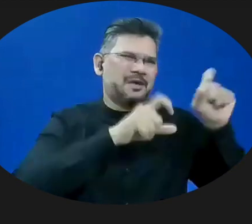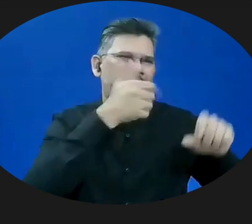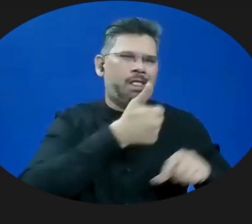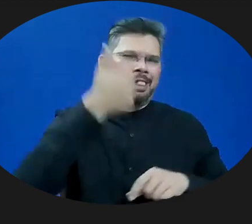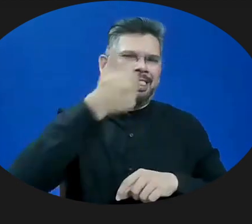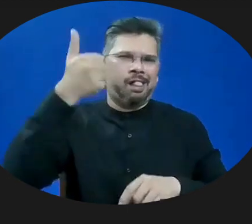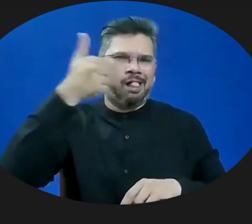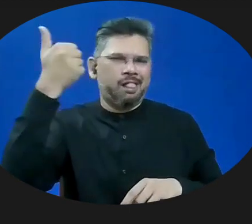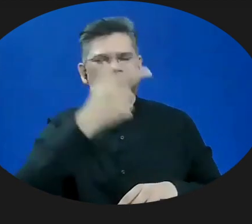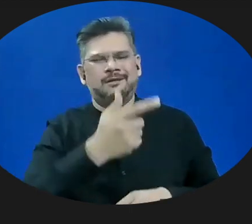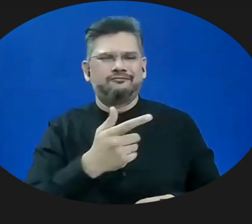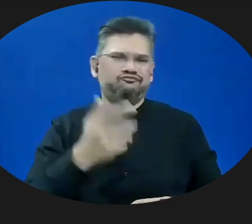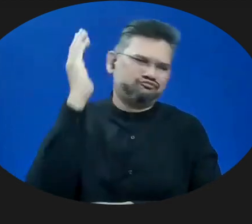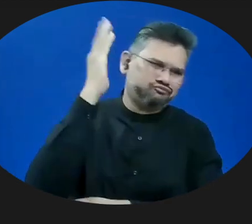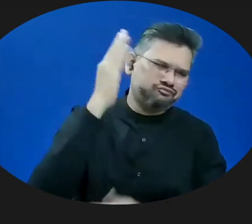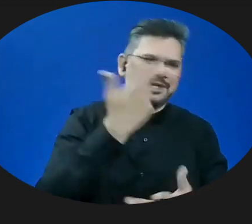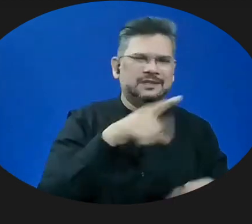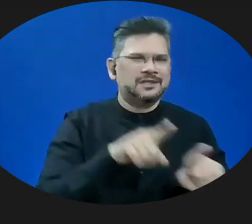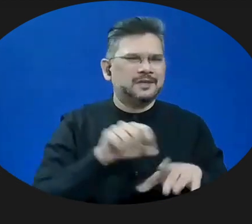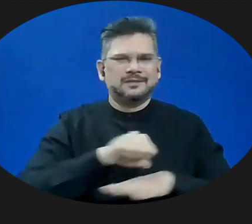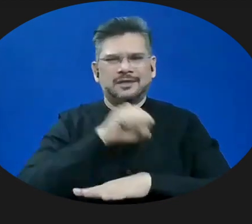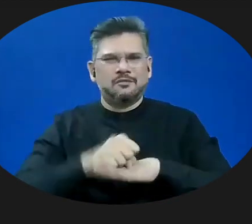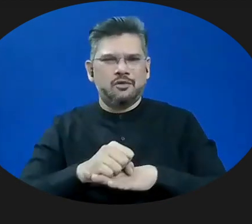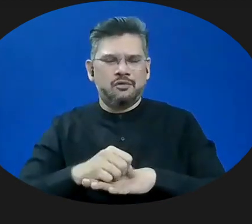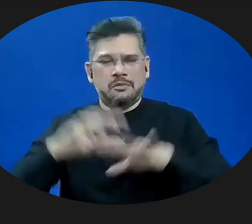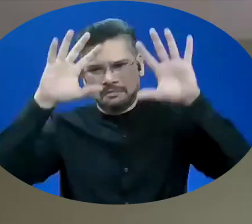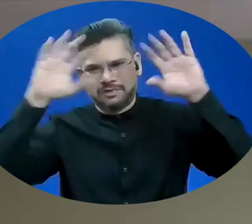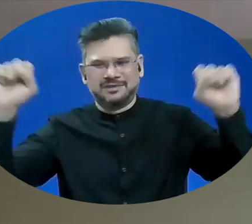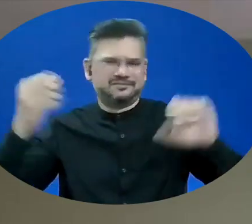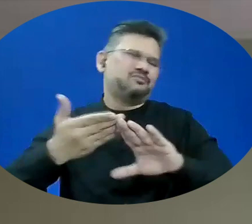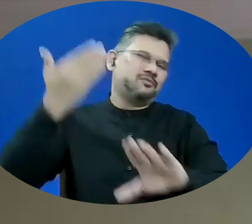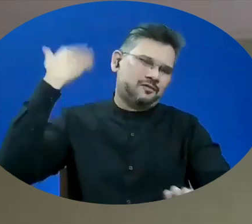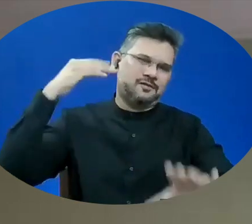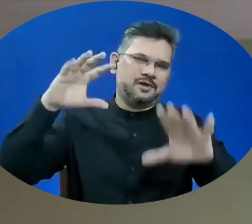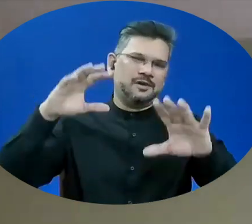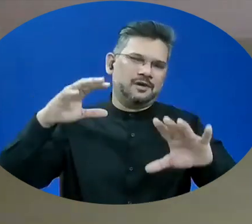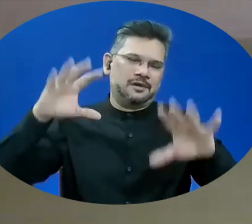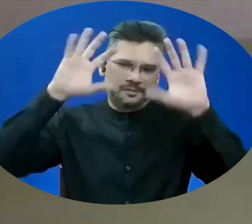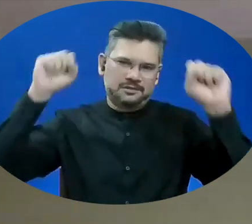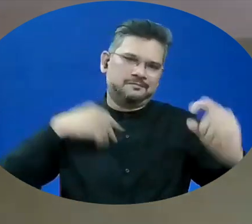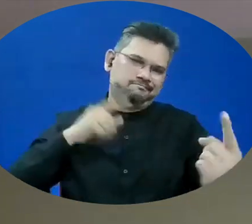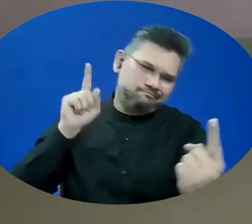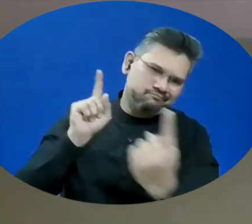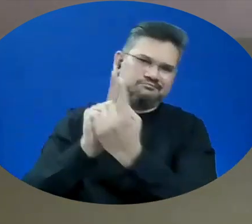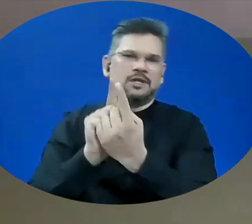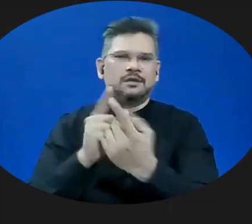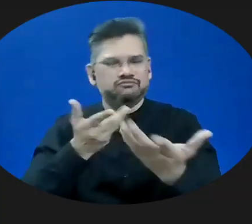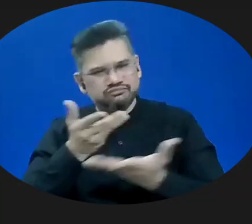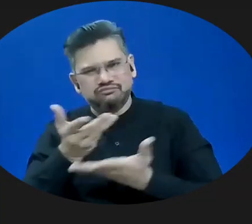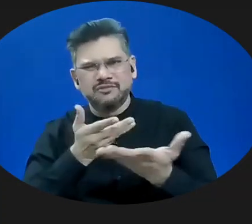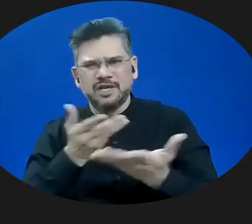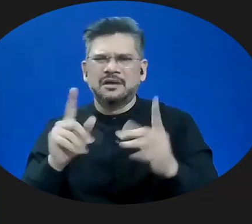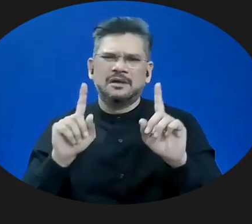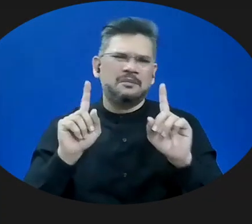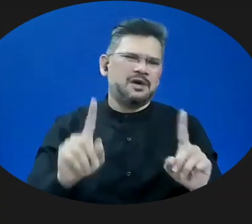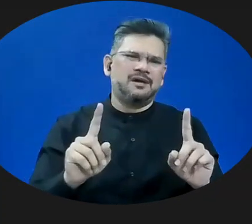even I met the president of Singapore, the ex-president. Mm-hmm. So there's nothing can be done. There's nothing